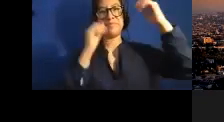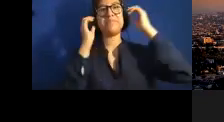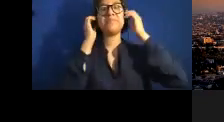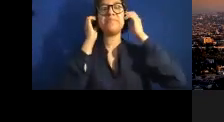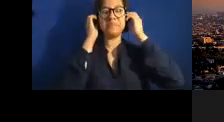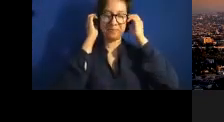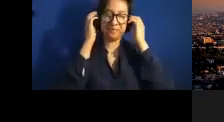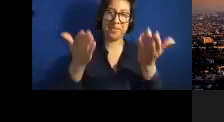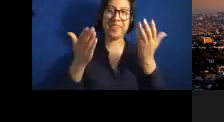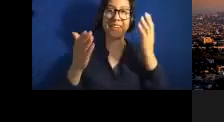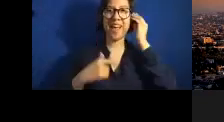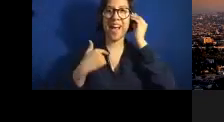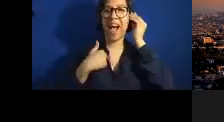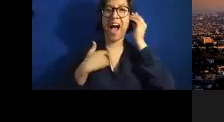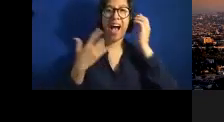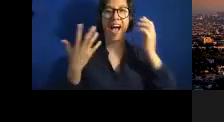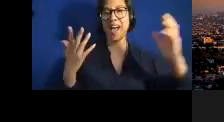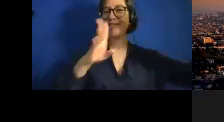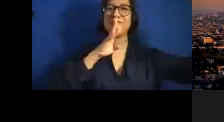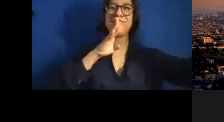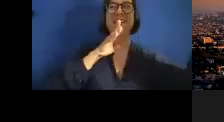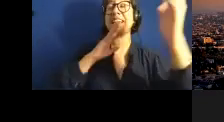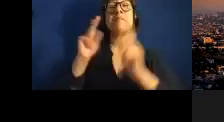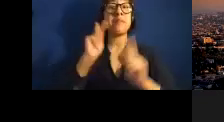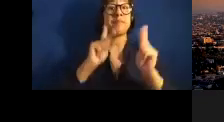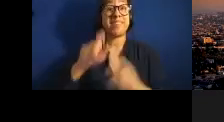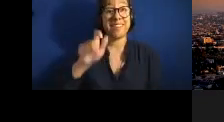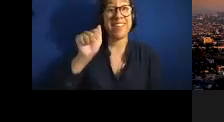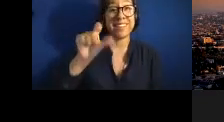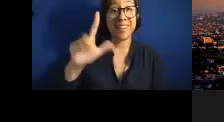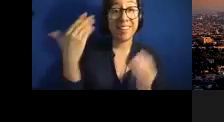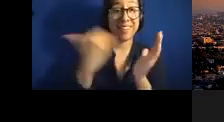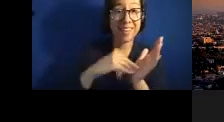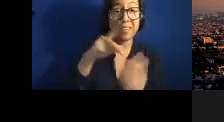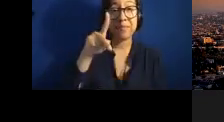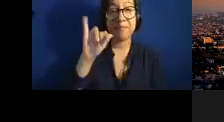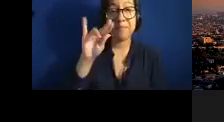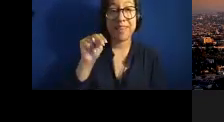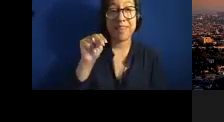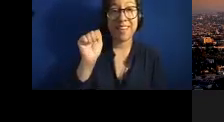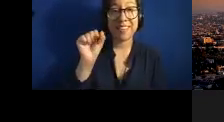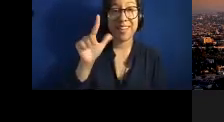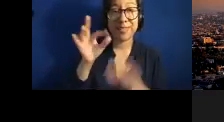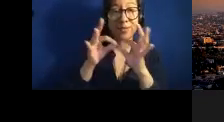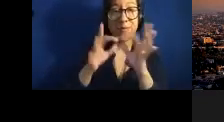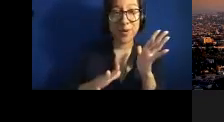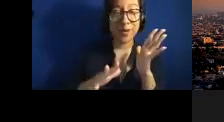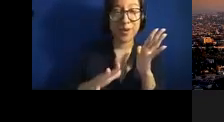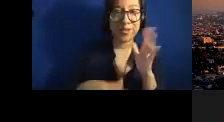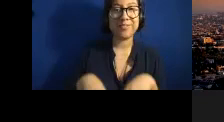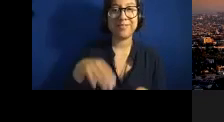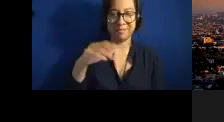There you go. I was just a reminder as well, if folks need ASL, please pin the ASL interpreter's video so you can see it